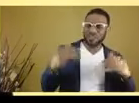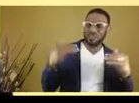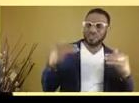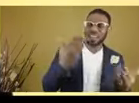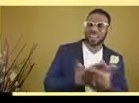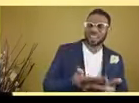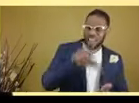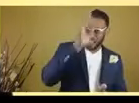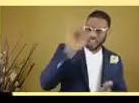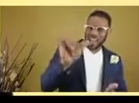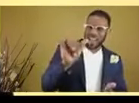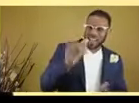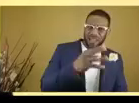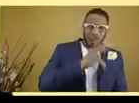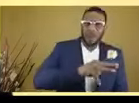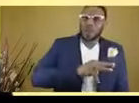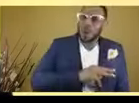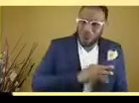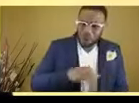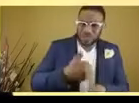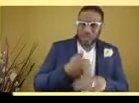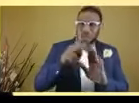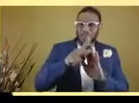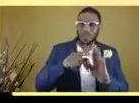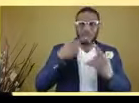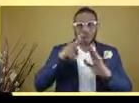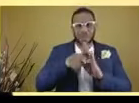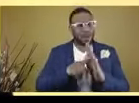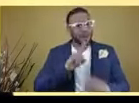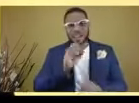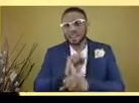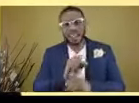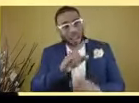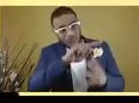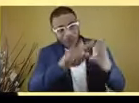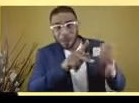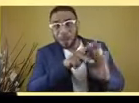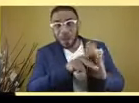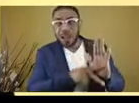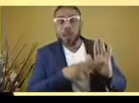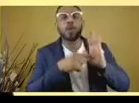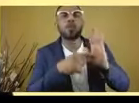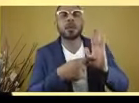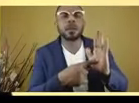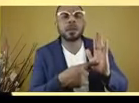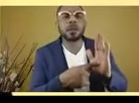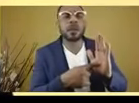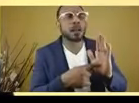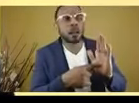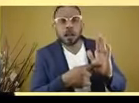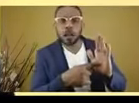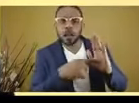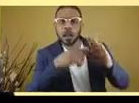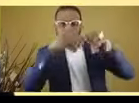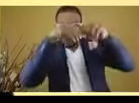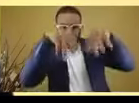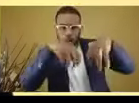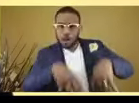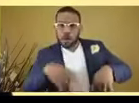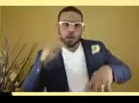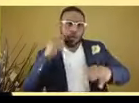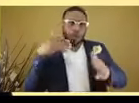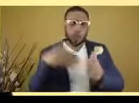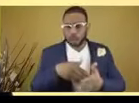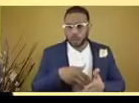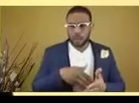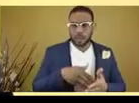godly and moral set of public policies, when in fact those policies represent a form of heresy as so far as